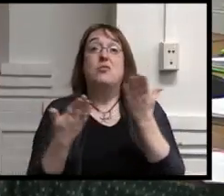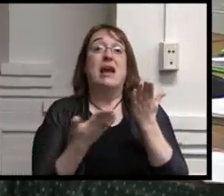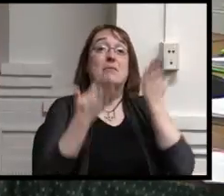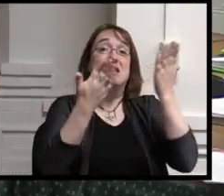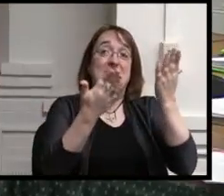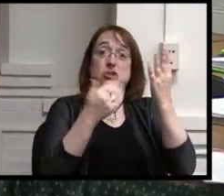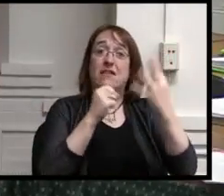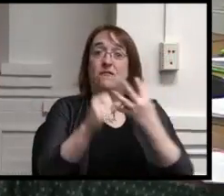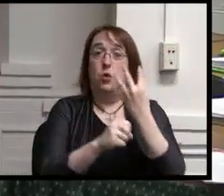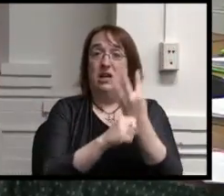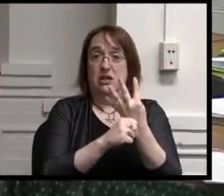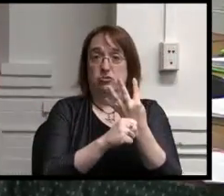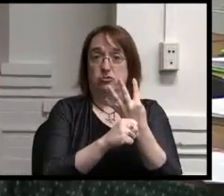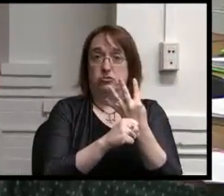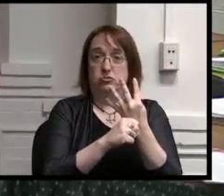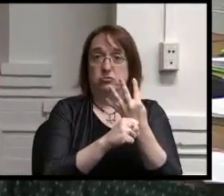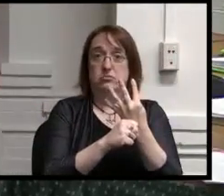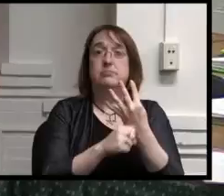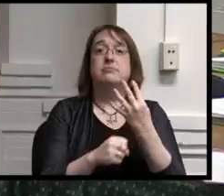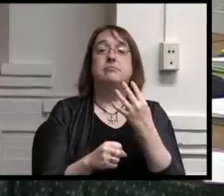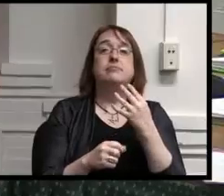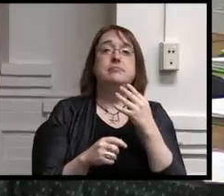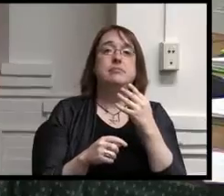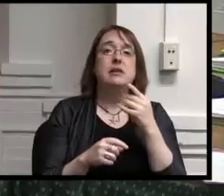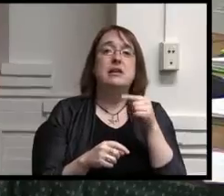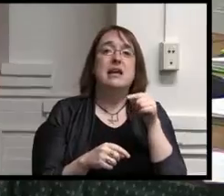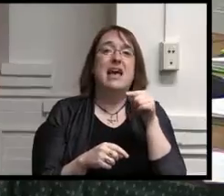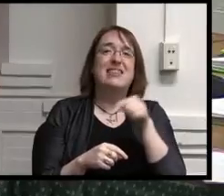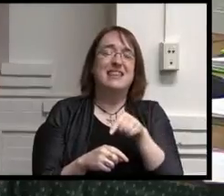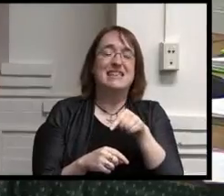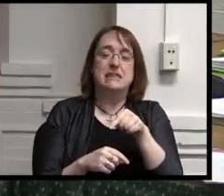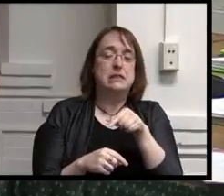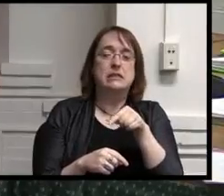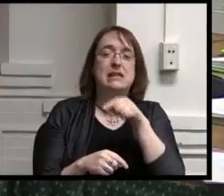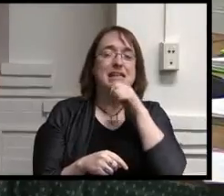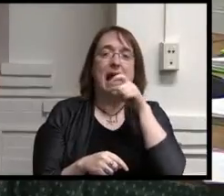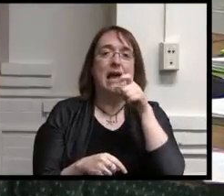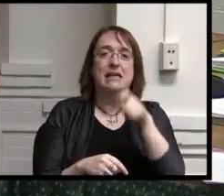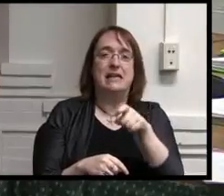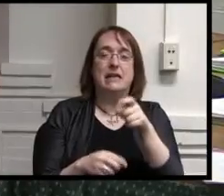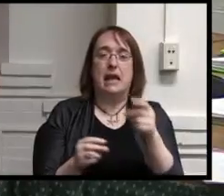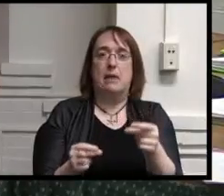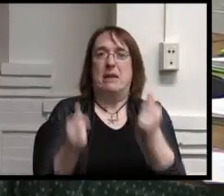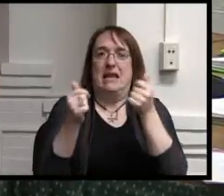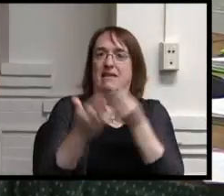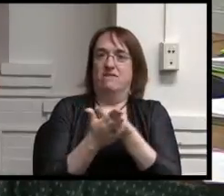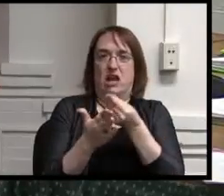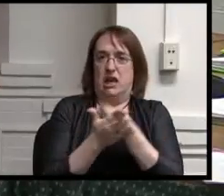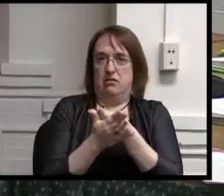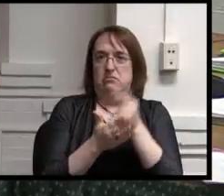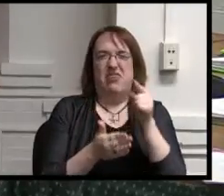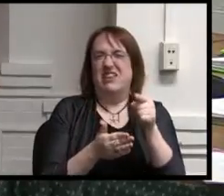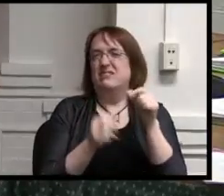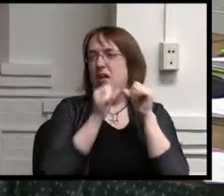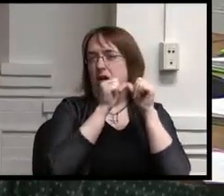This particular piece doesn't need funding in the immediate rollout of this, because this will be for an